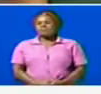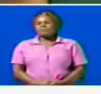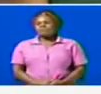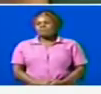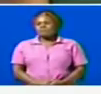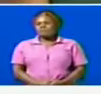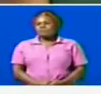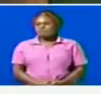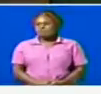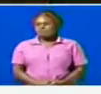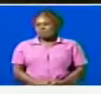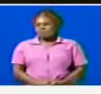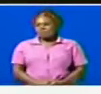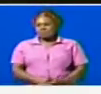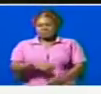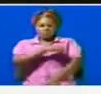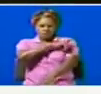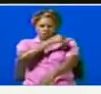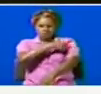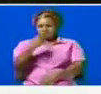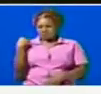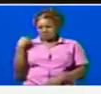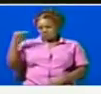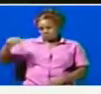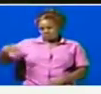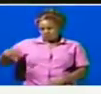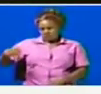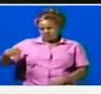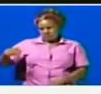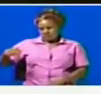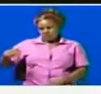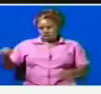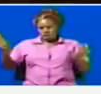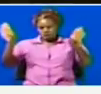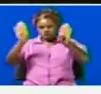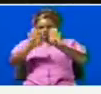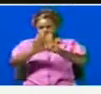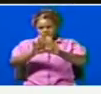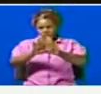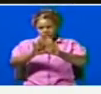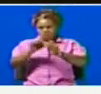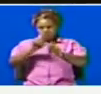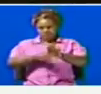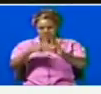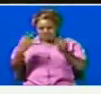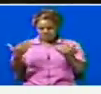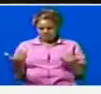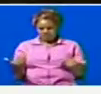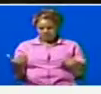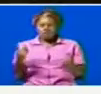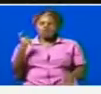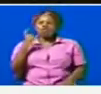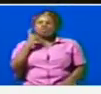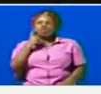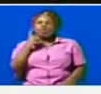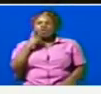In terms of facilities, particularly yesterday and today, they've been closed. Even at such time, the shops,